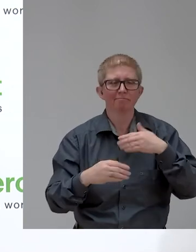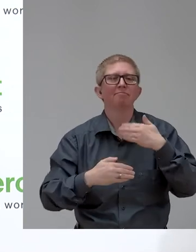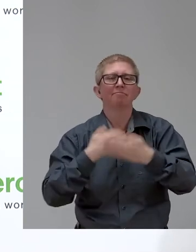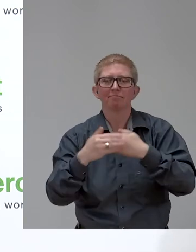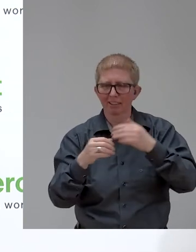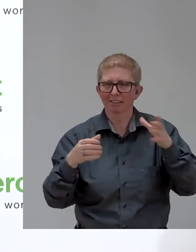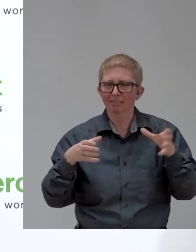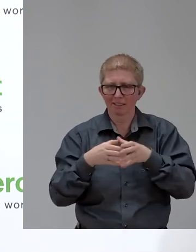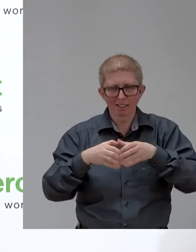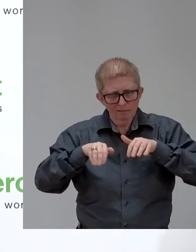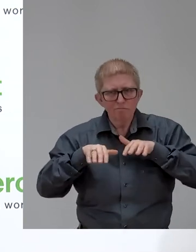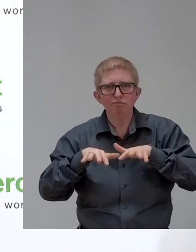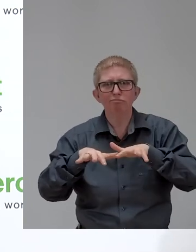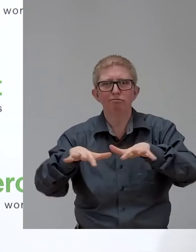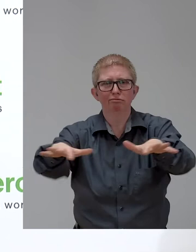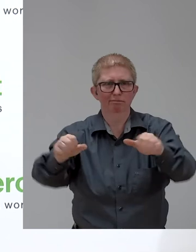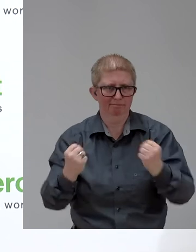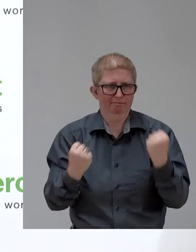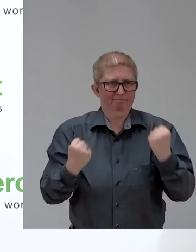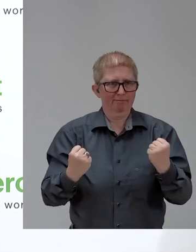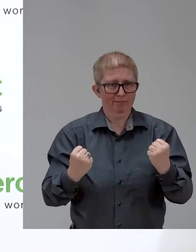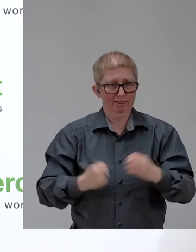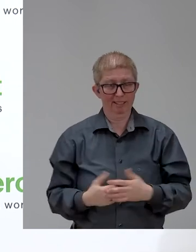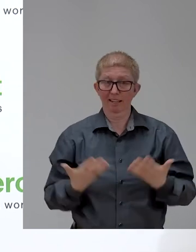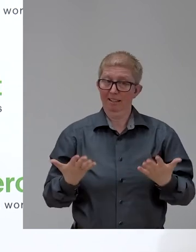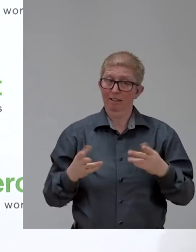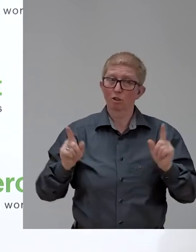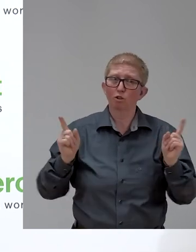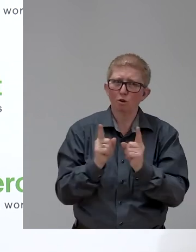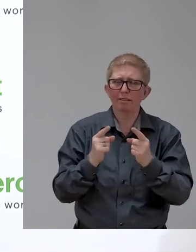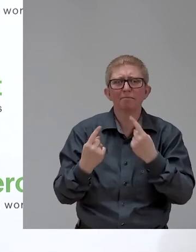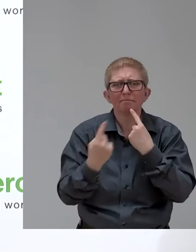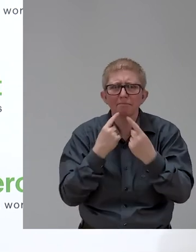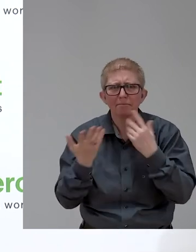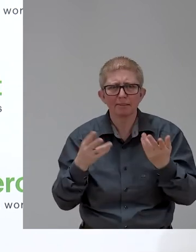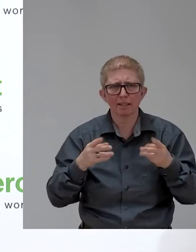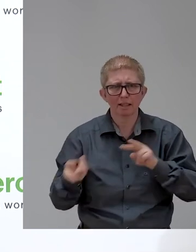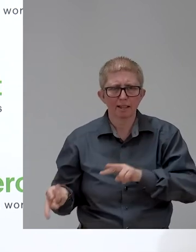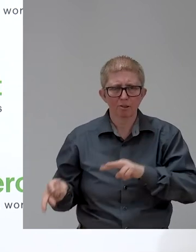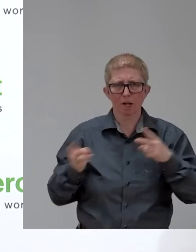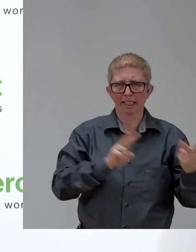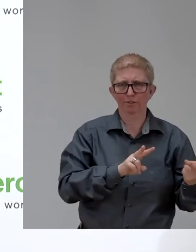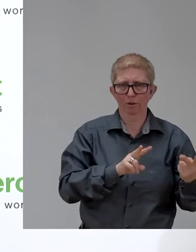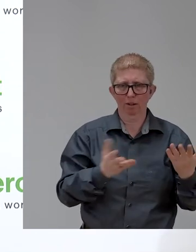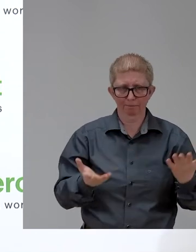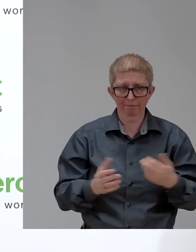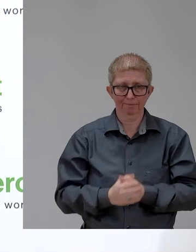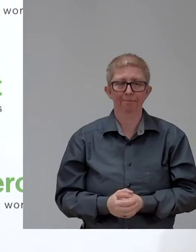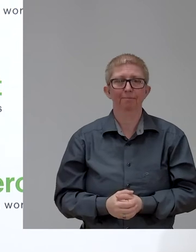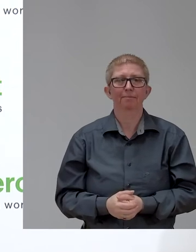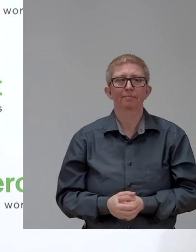on the replicating and transfer part. And I'd like to turn back to you, Julian. You've